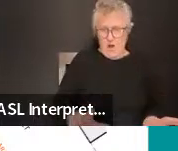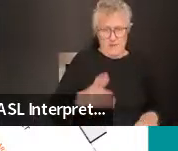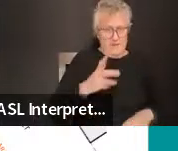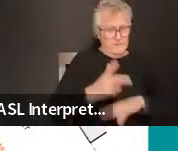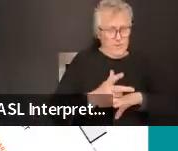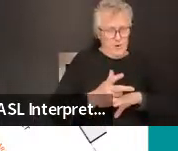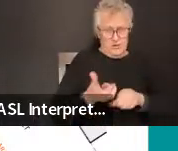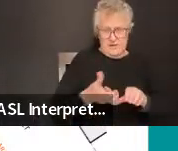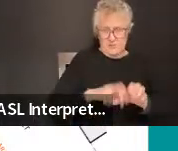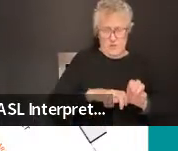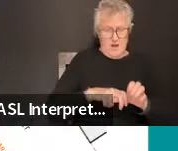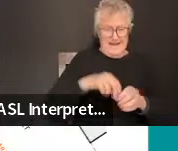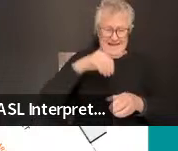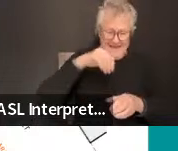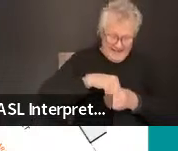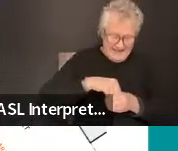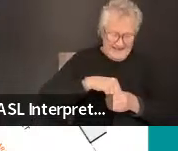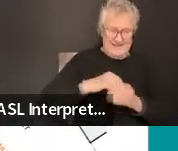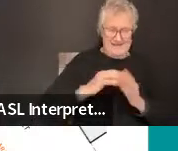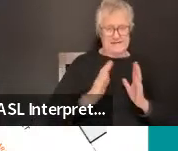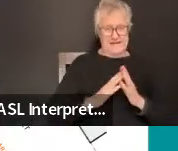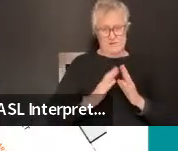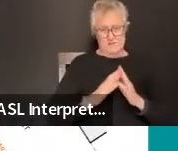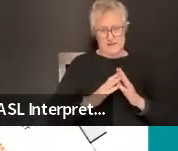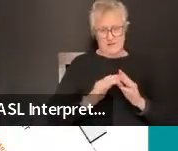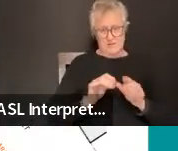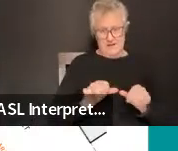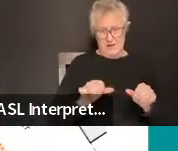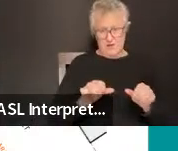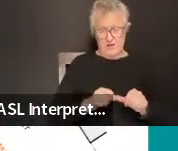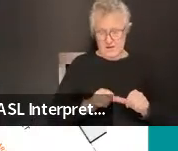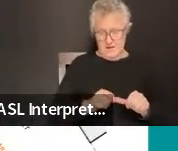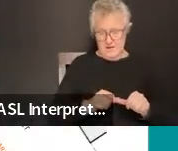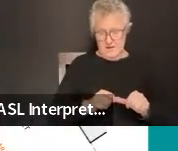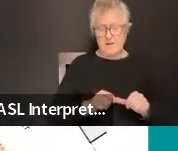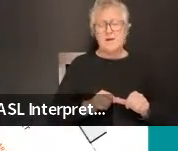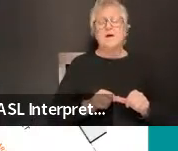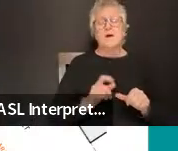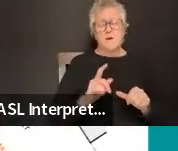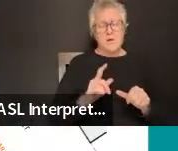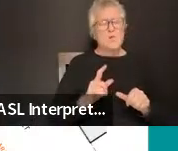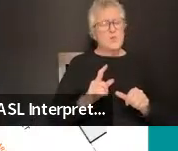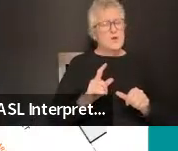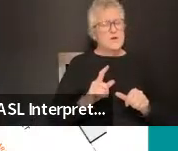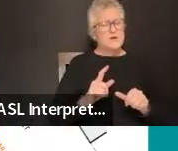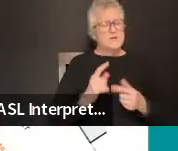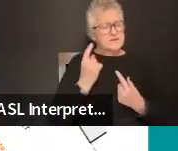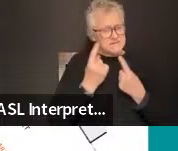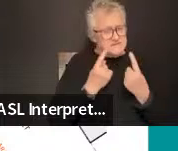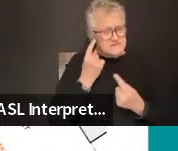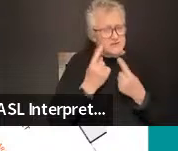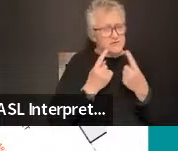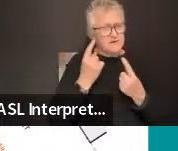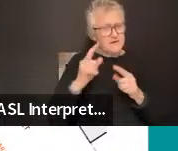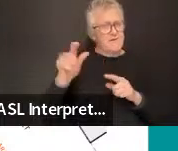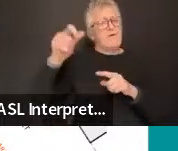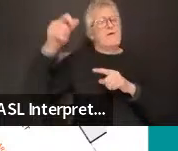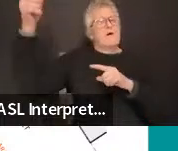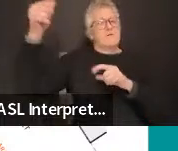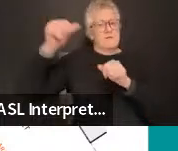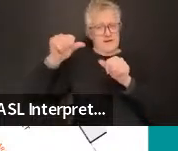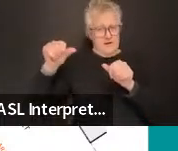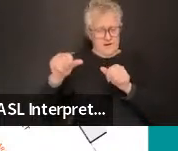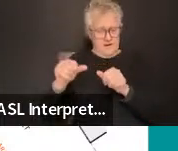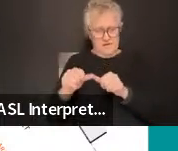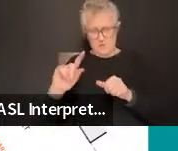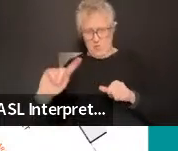traffic it generates. So we're looking at this, finding ways to accommodate that. We do know that there's a lot of development